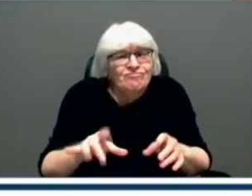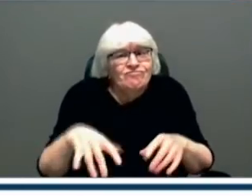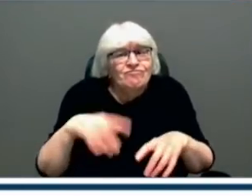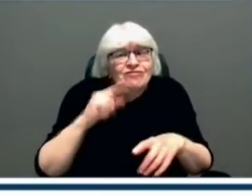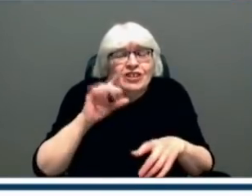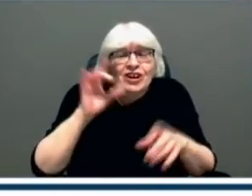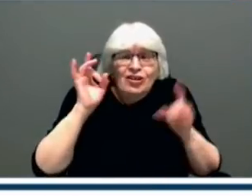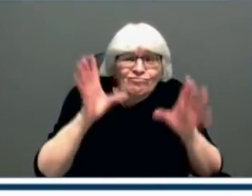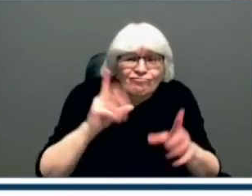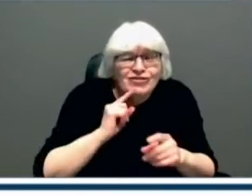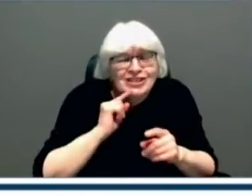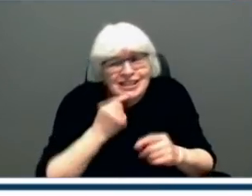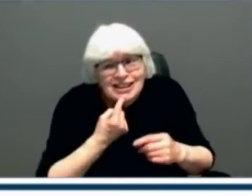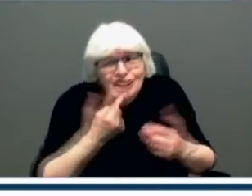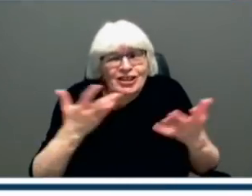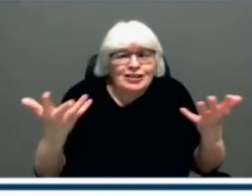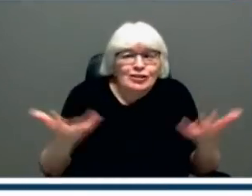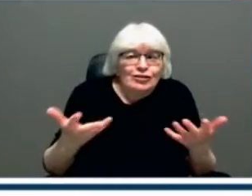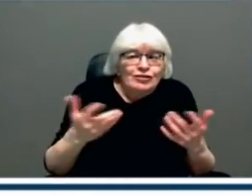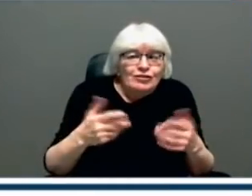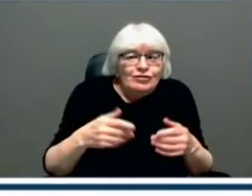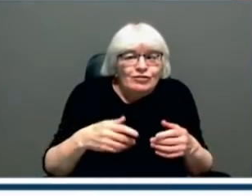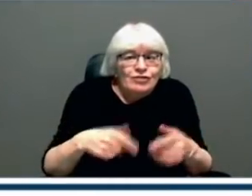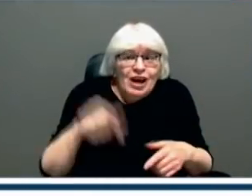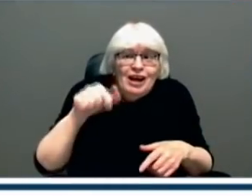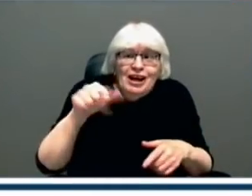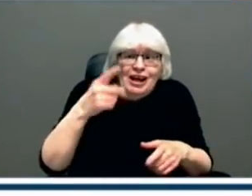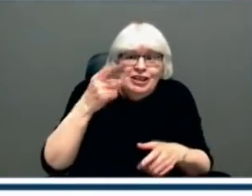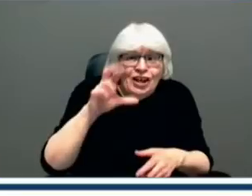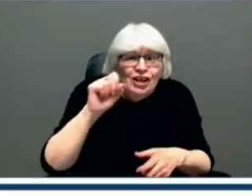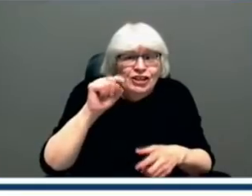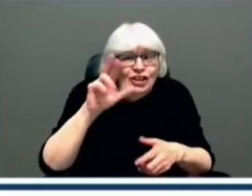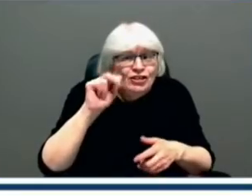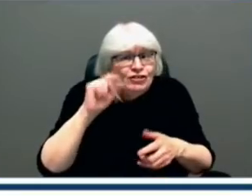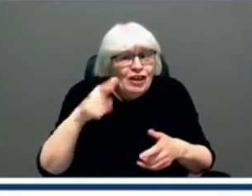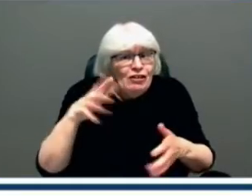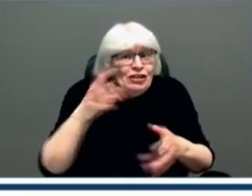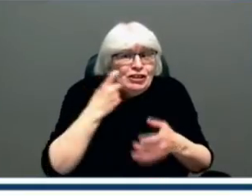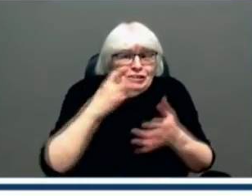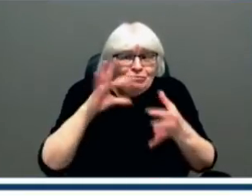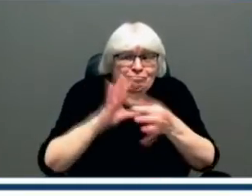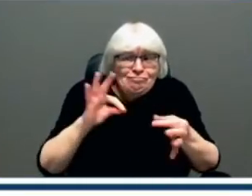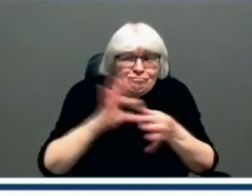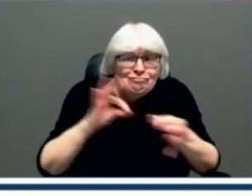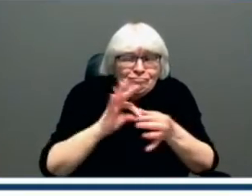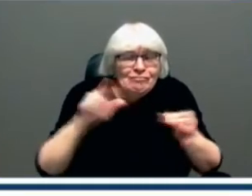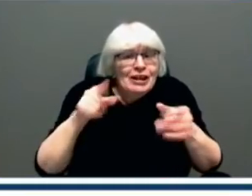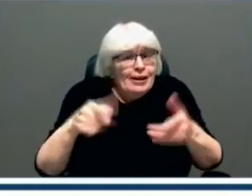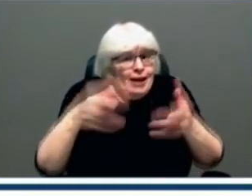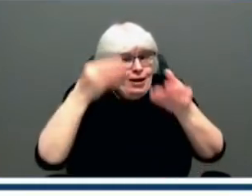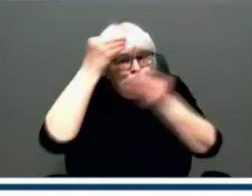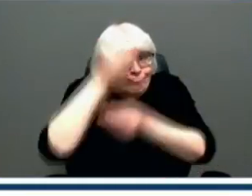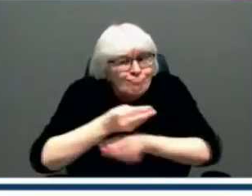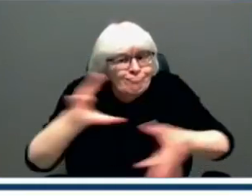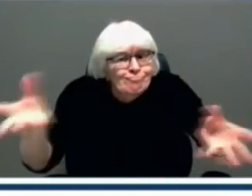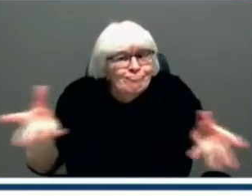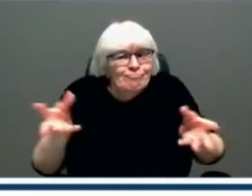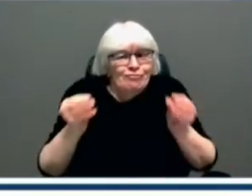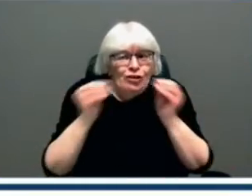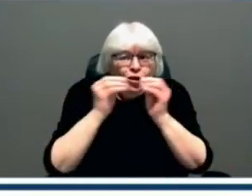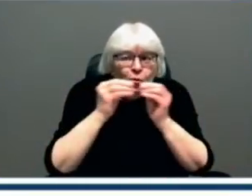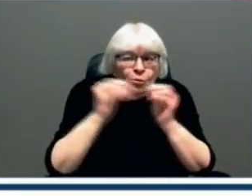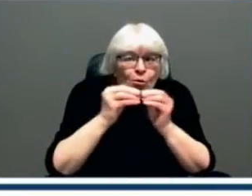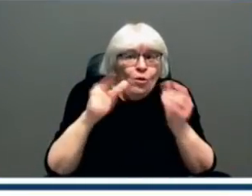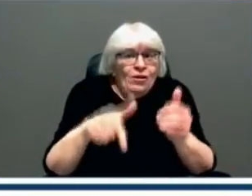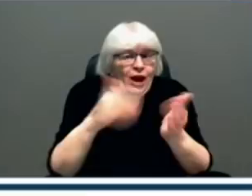as Dr. Strang mentioned, we've taken the added step of making a report publicly available. I want to walk you through a few of the